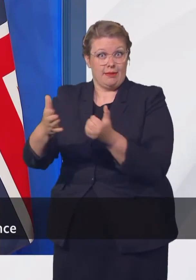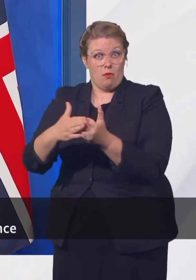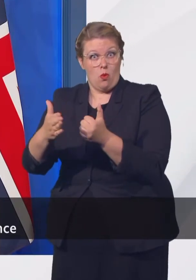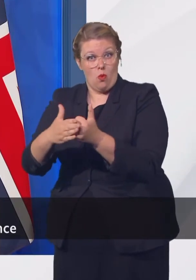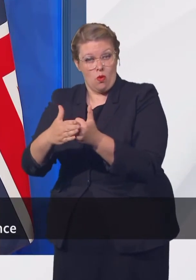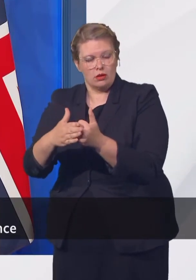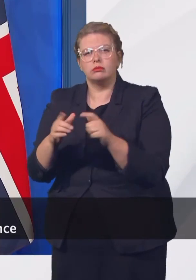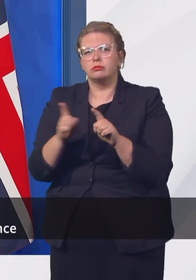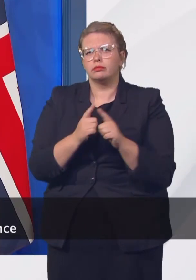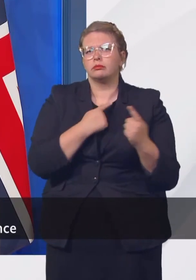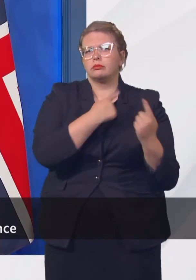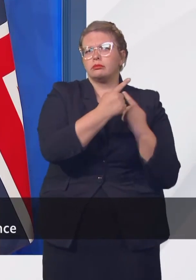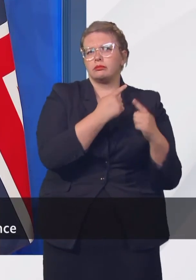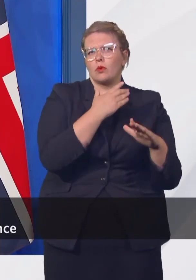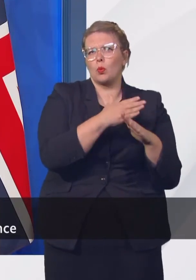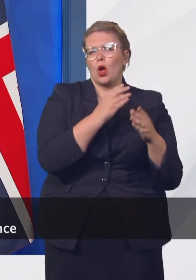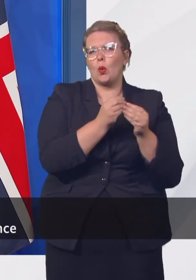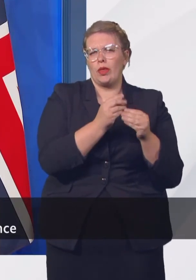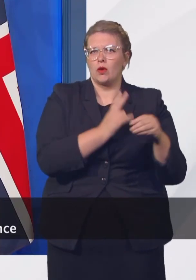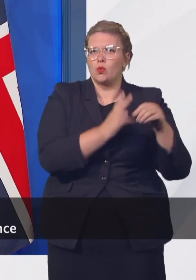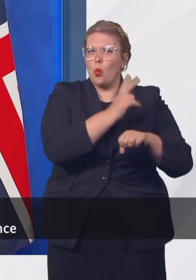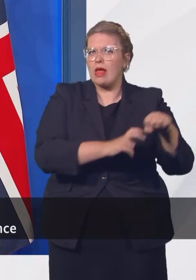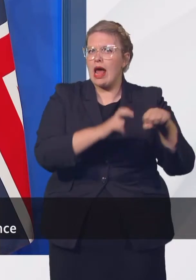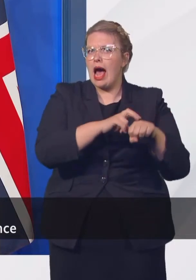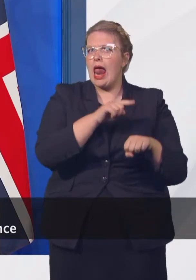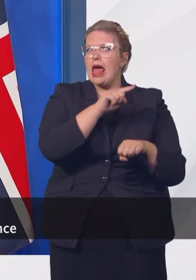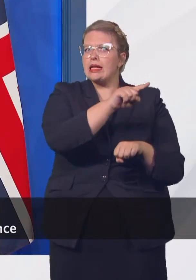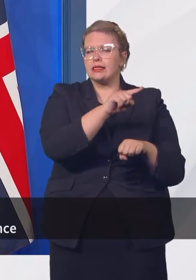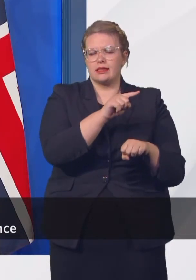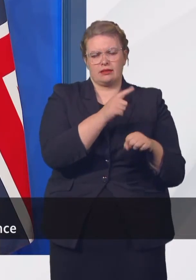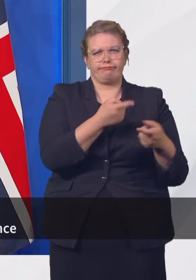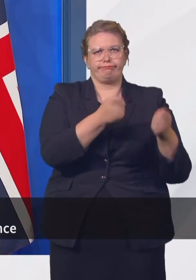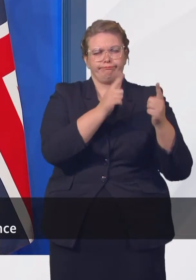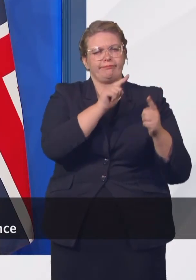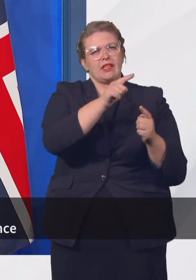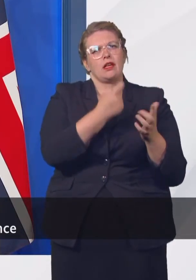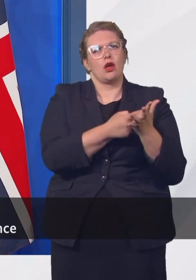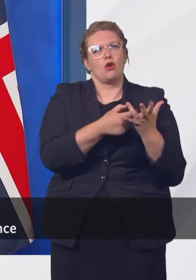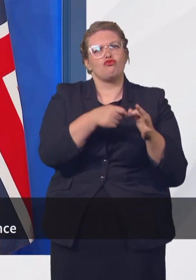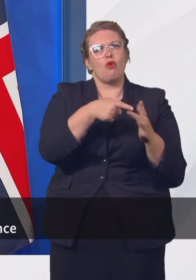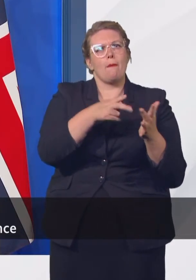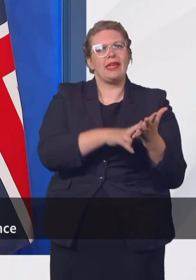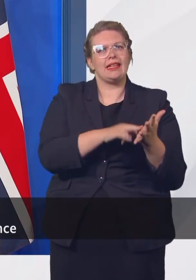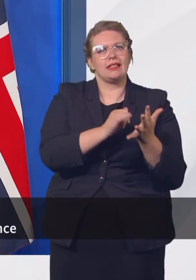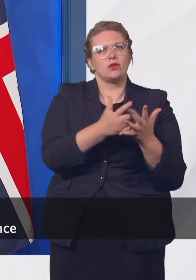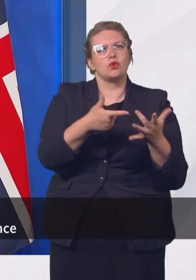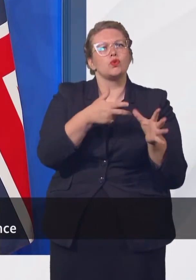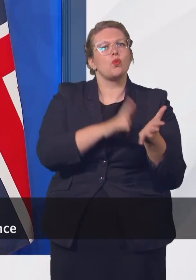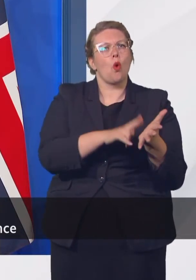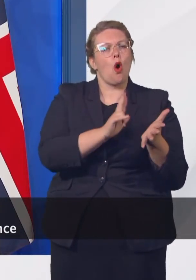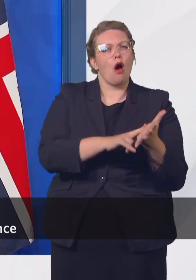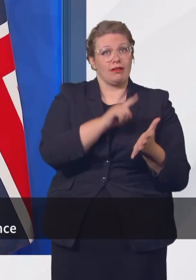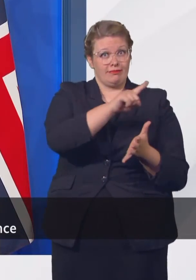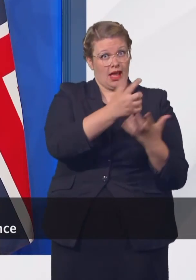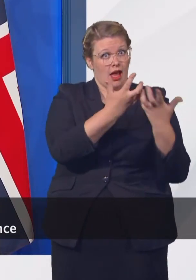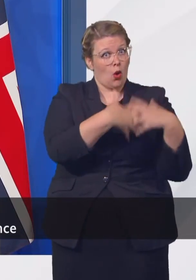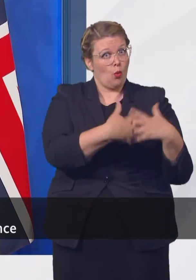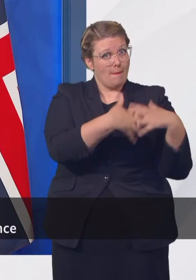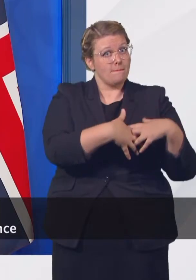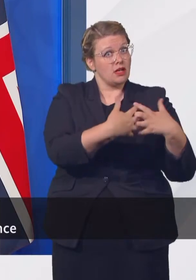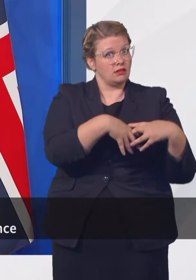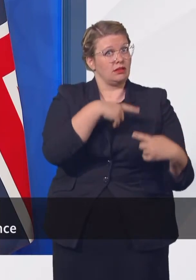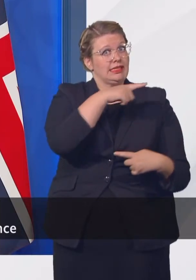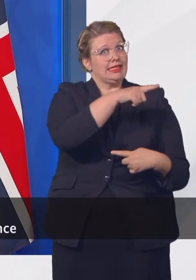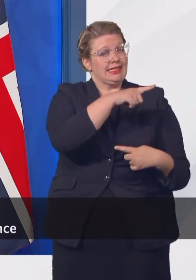Swan, to donate large-scale oxygen production equipment from Northern Ireland capable of producing over